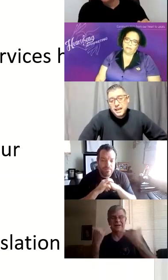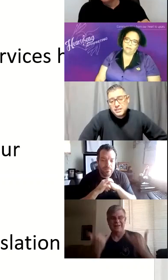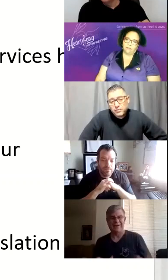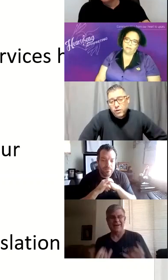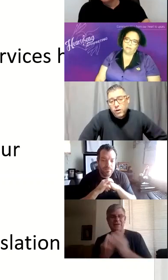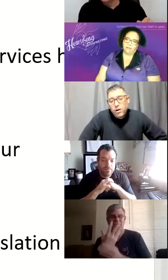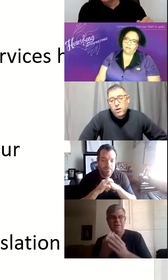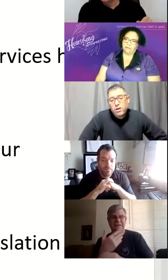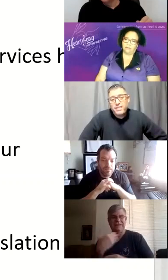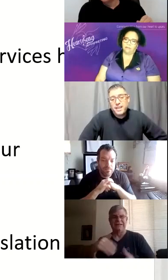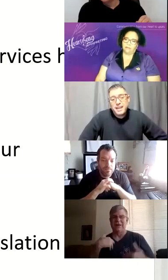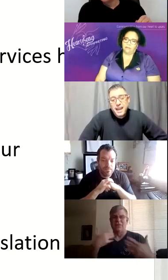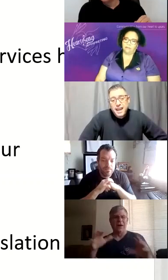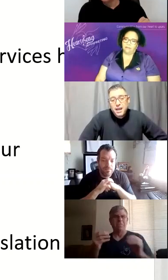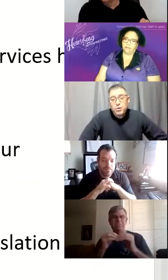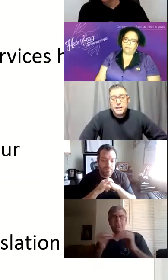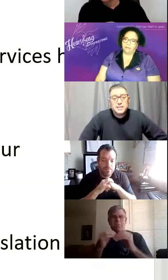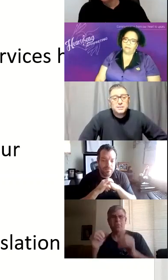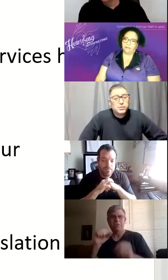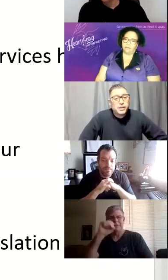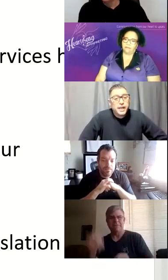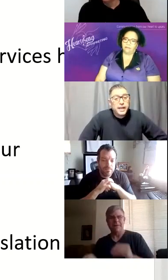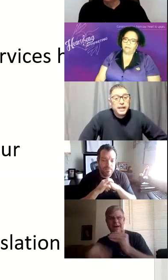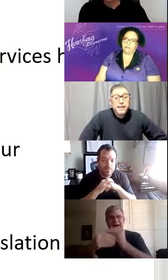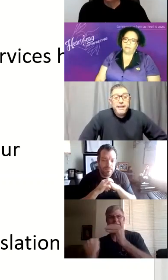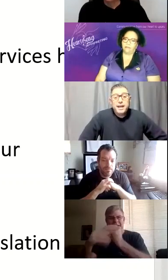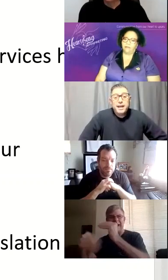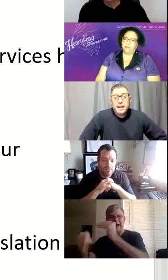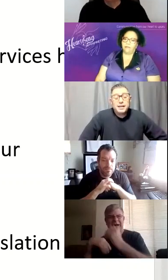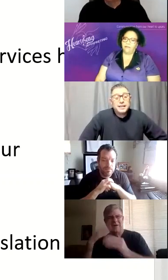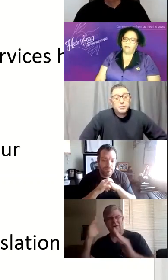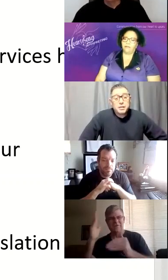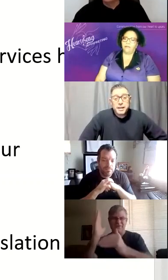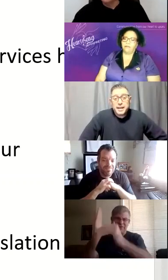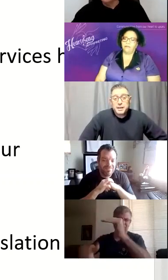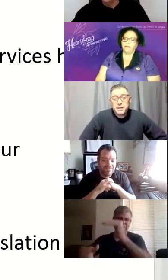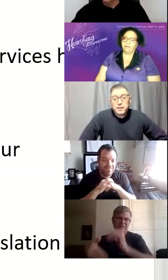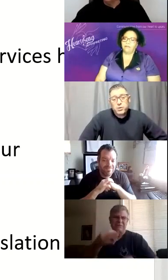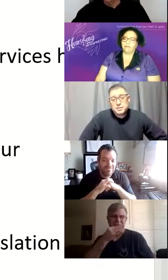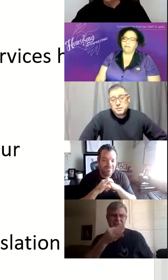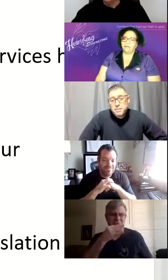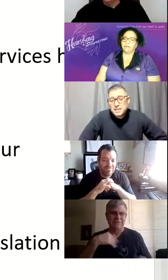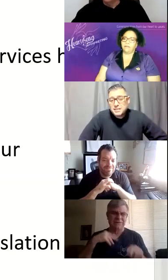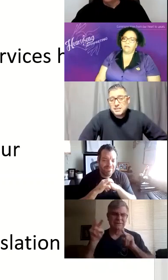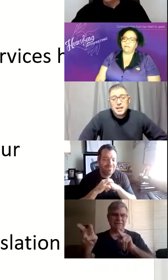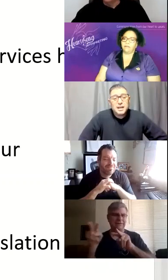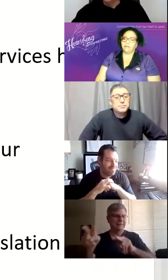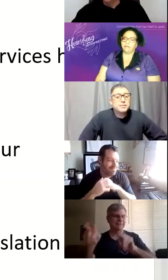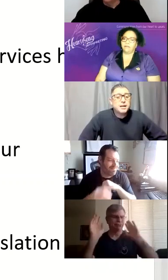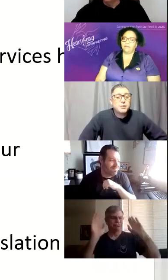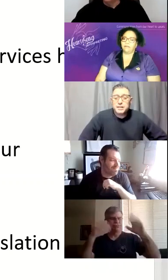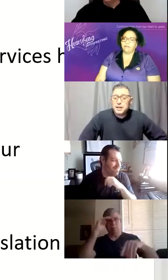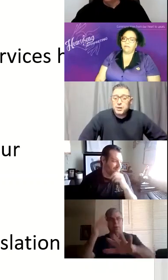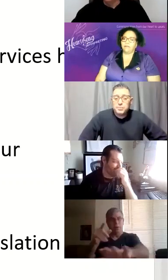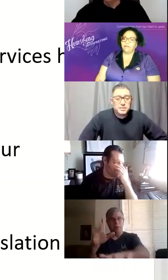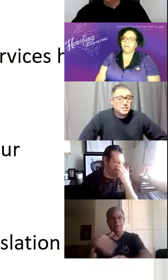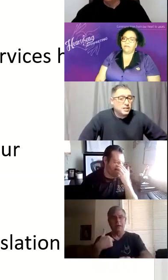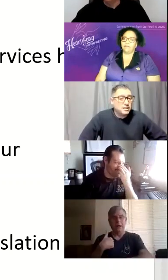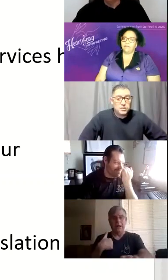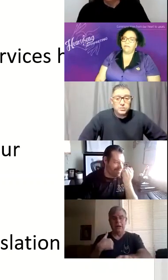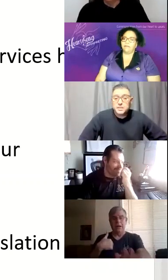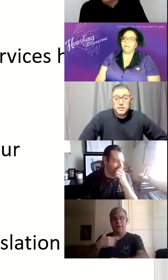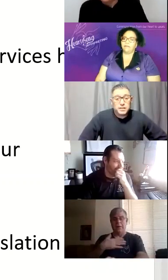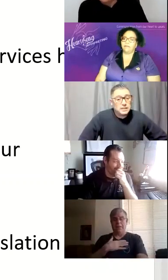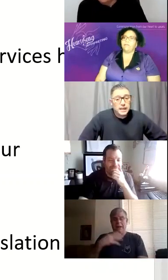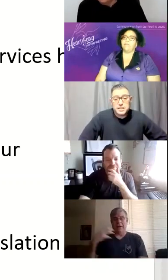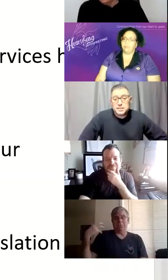plus last fall, and then now in spring. I think we're gonna be adding probably more semesters. I'm done with it. I hope this is done